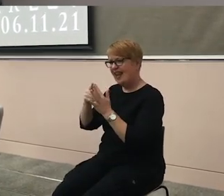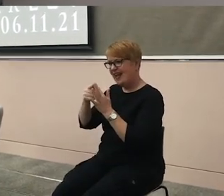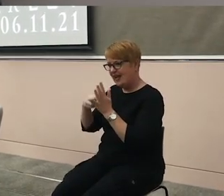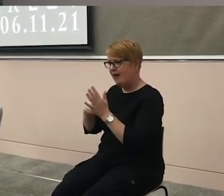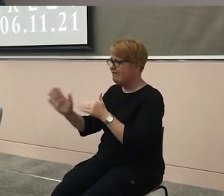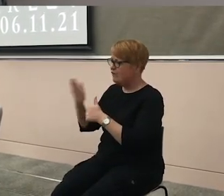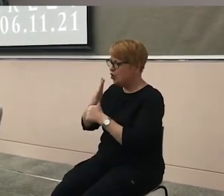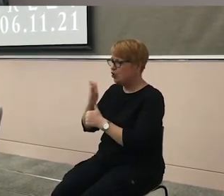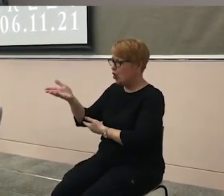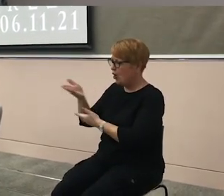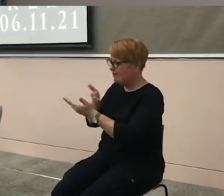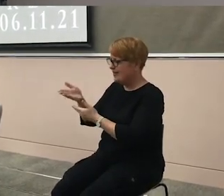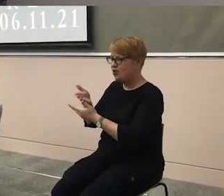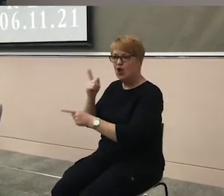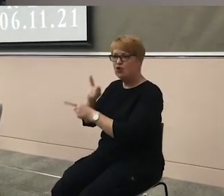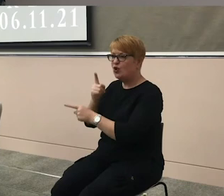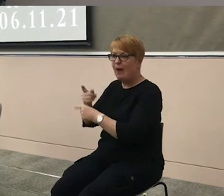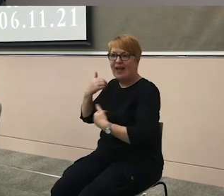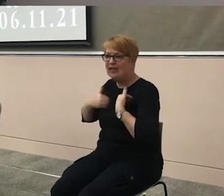about what we were interested in.